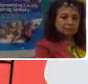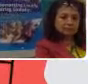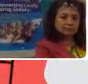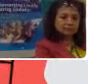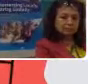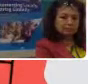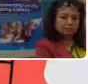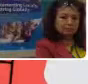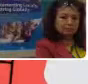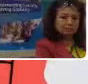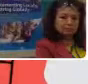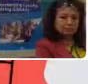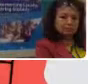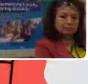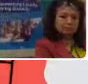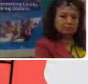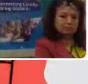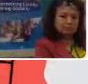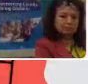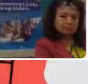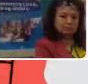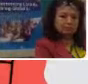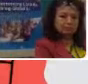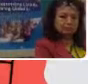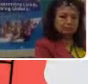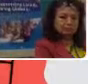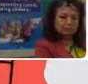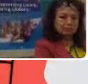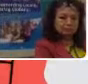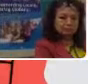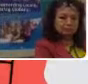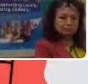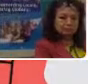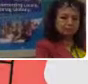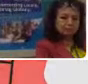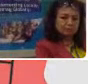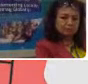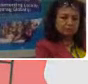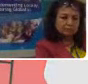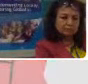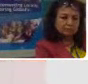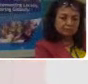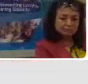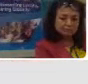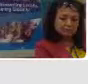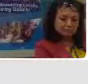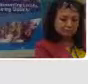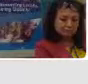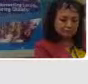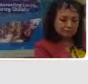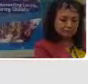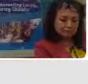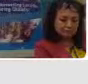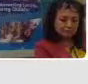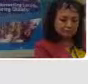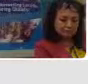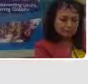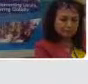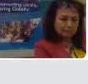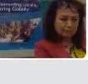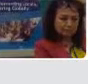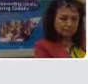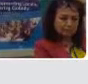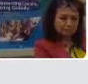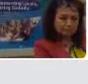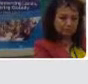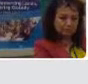others who participated in the Global Media and WPS Award. And the submissions were carefully considered by an international